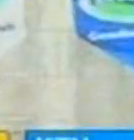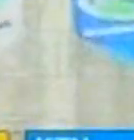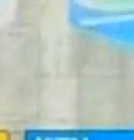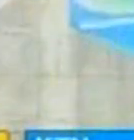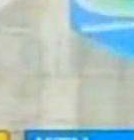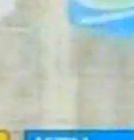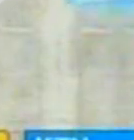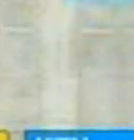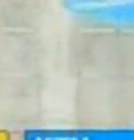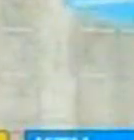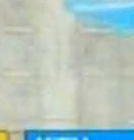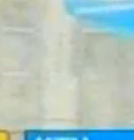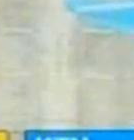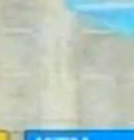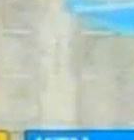action.